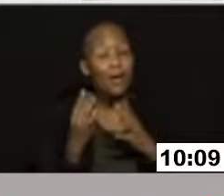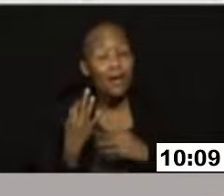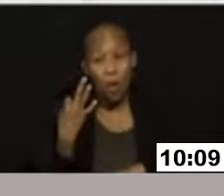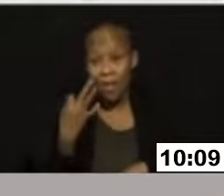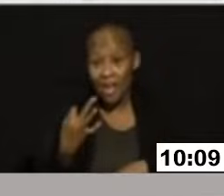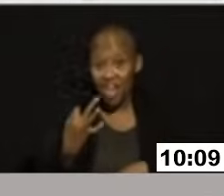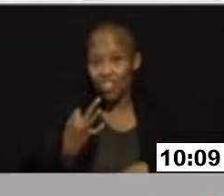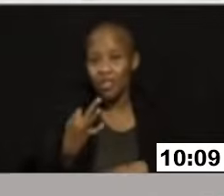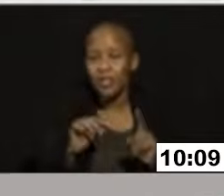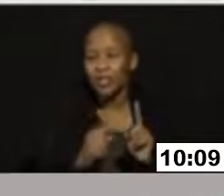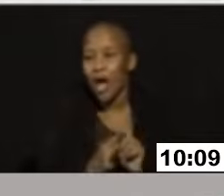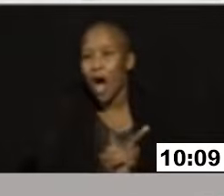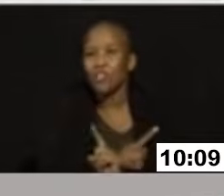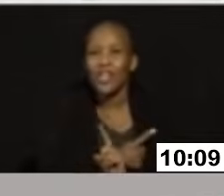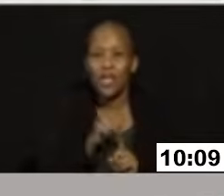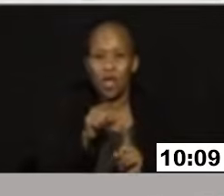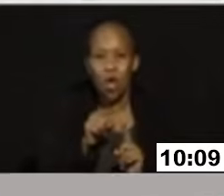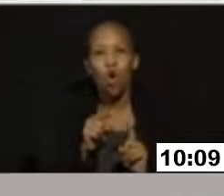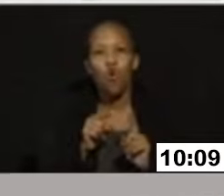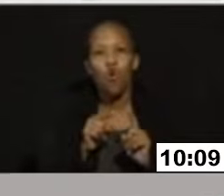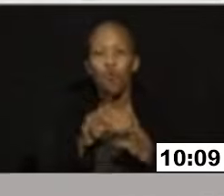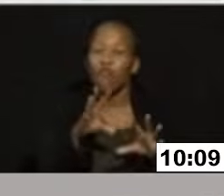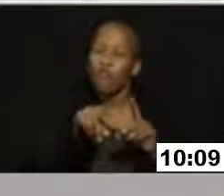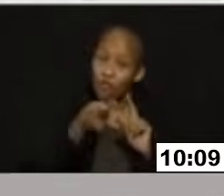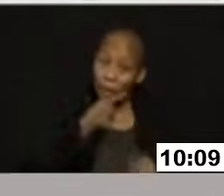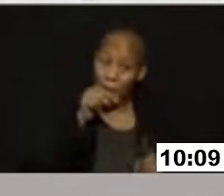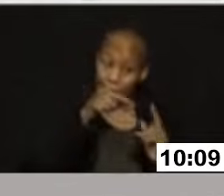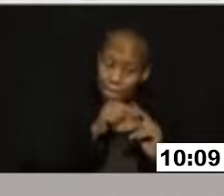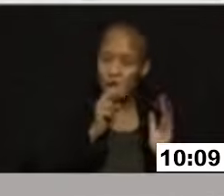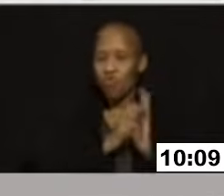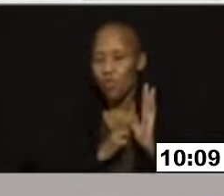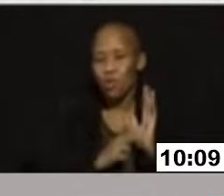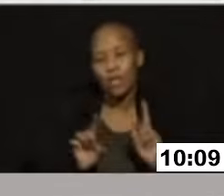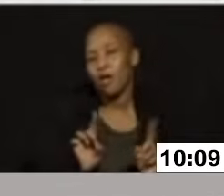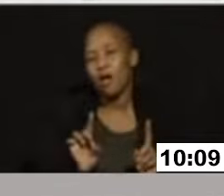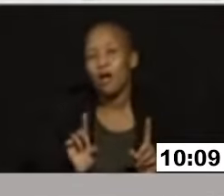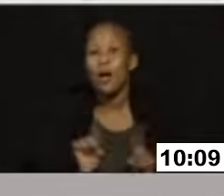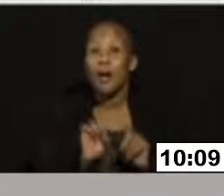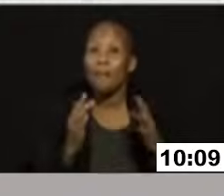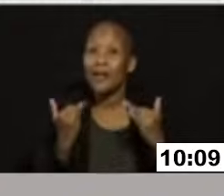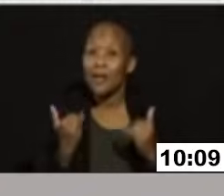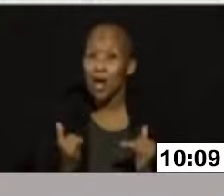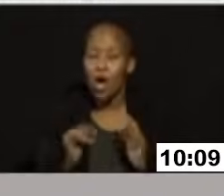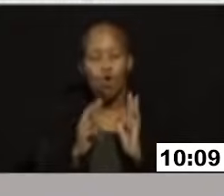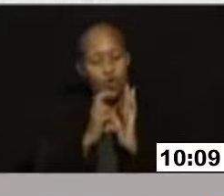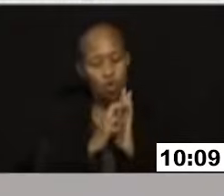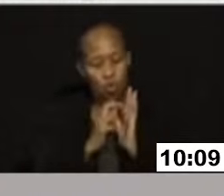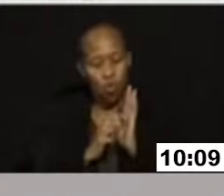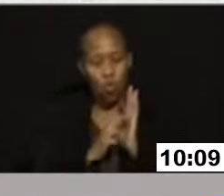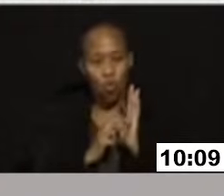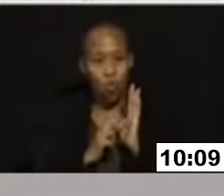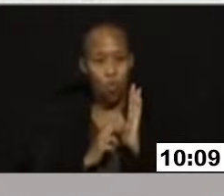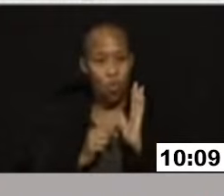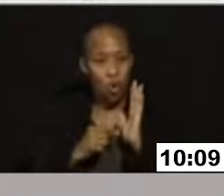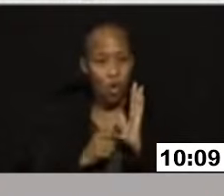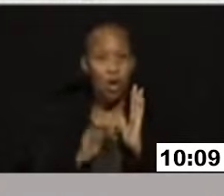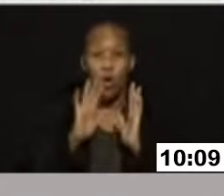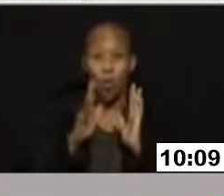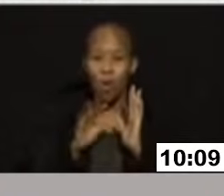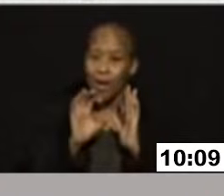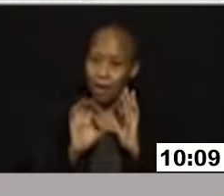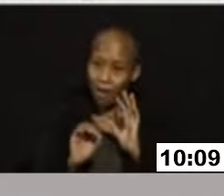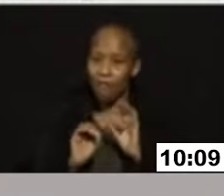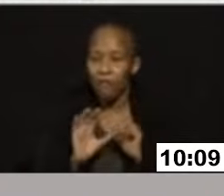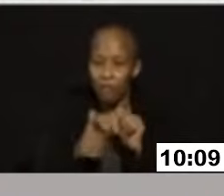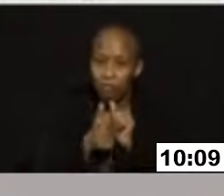and obviously you didn't have the benefit of being addressed, but your ruling would also be ultra vires the provisions of the